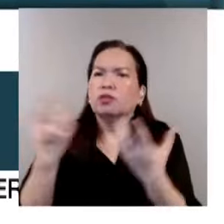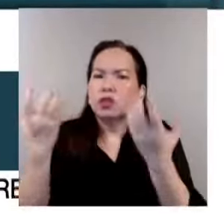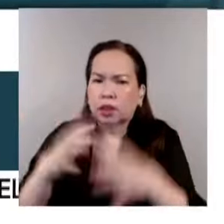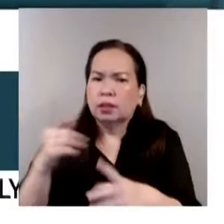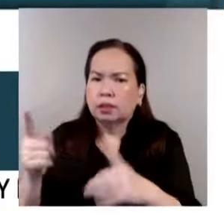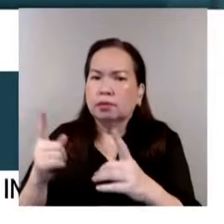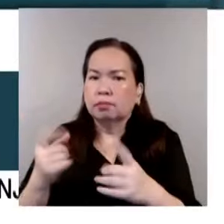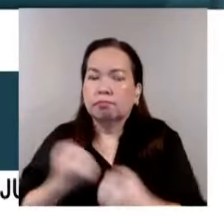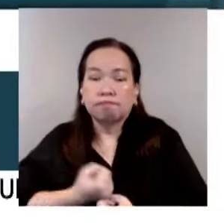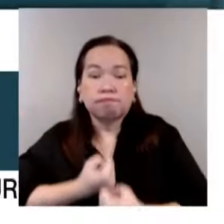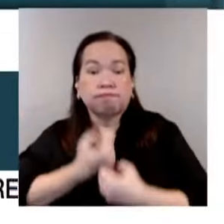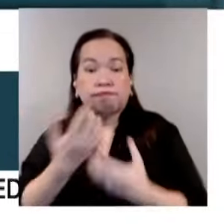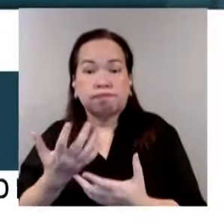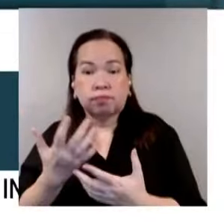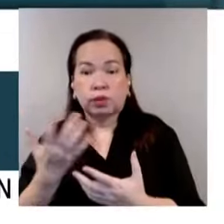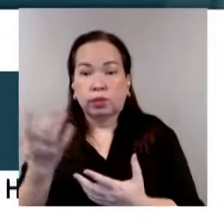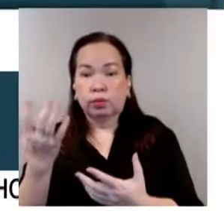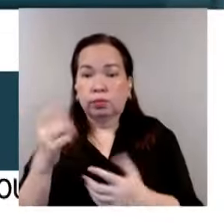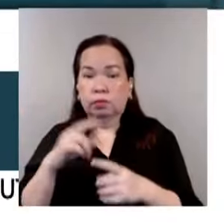because of his non-participation,